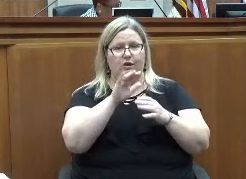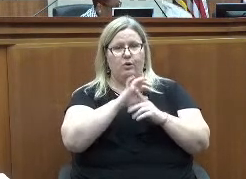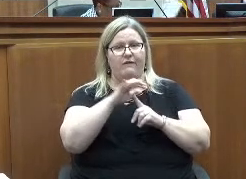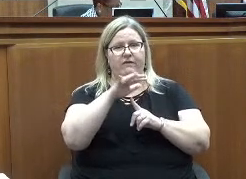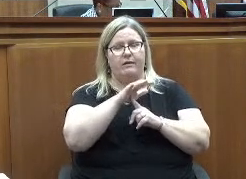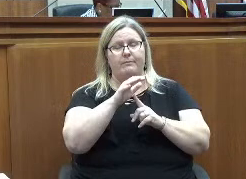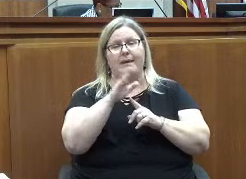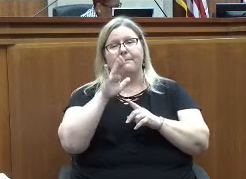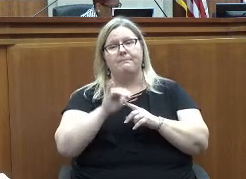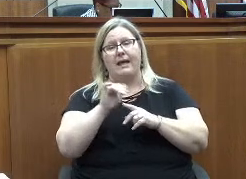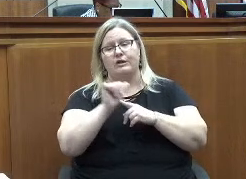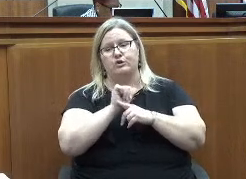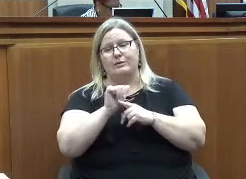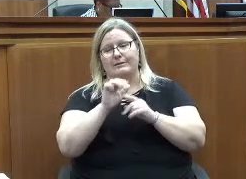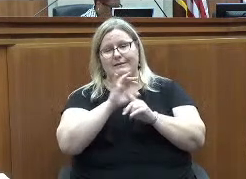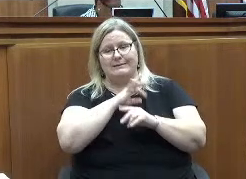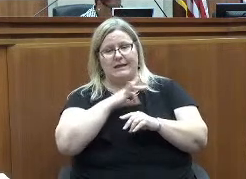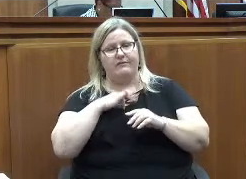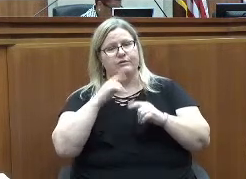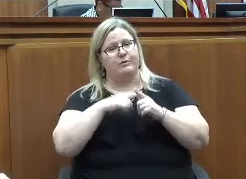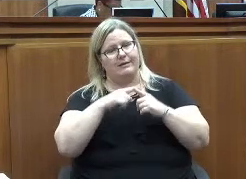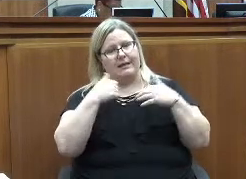learning takes place on a daily basis.